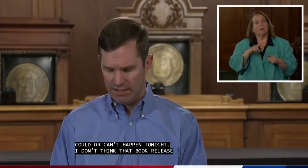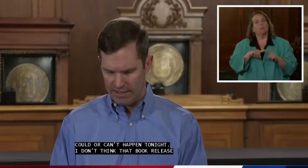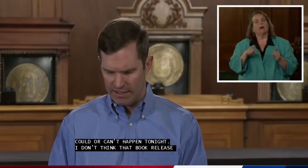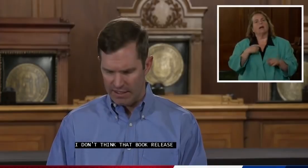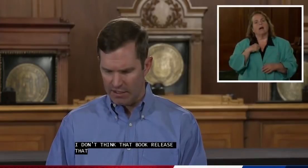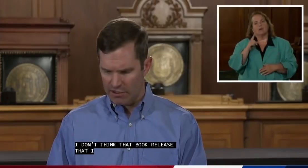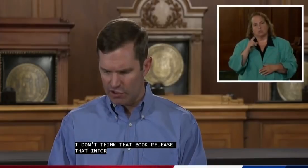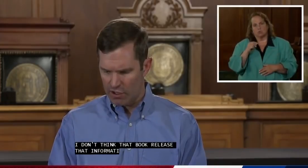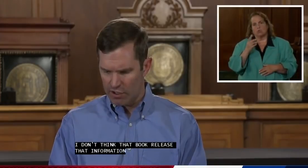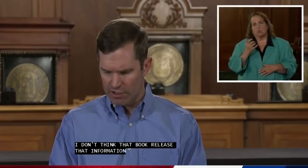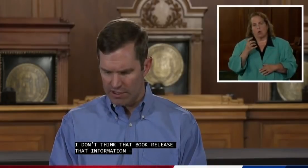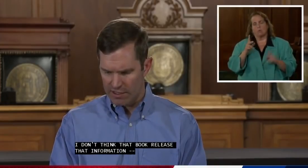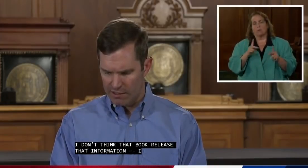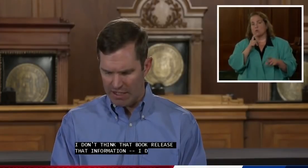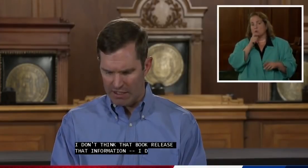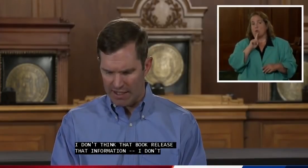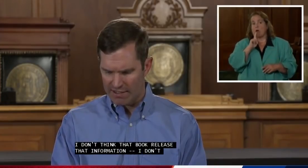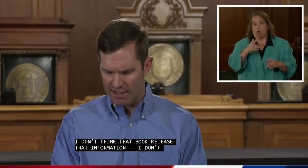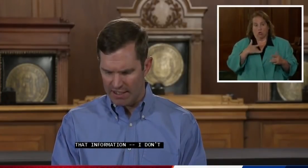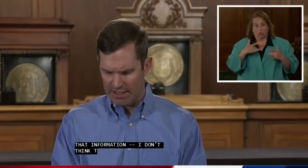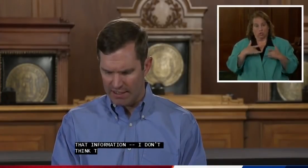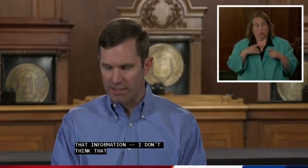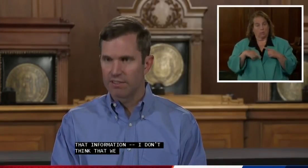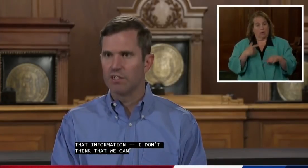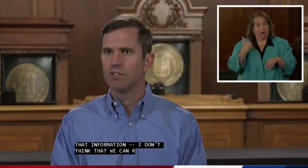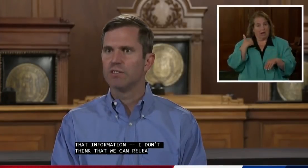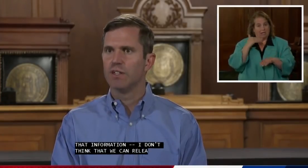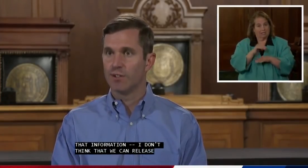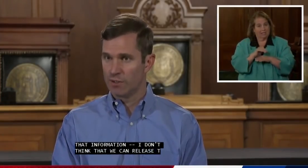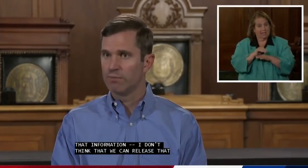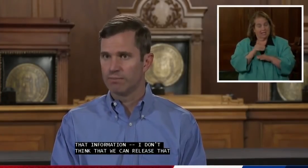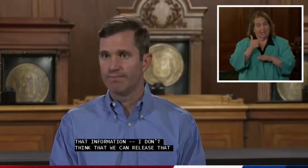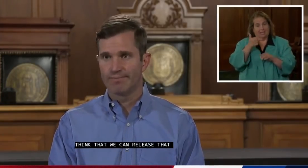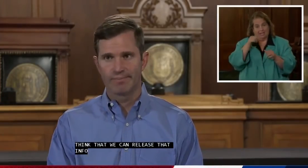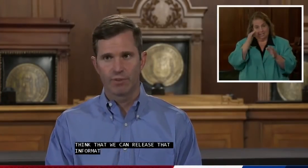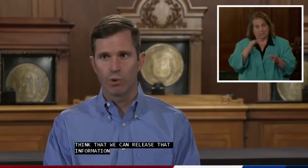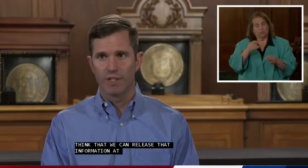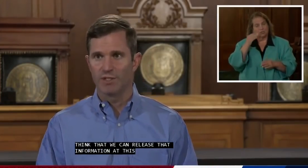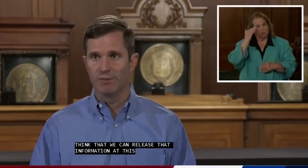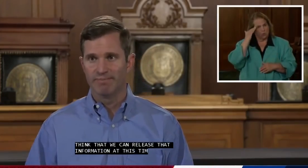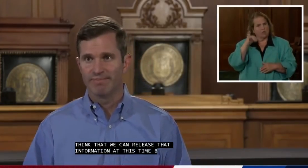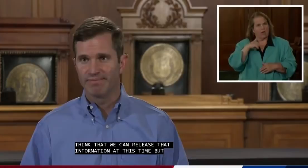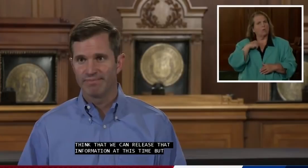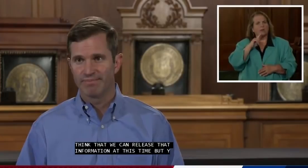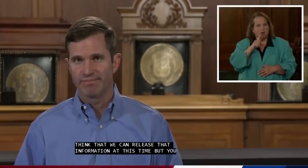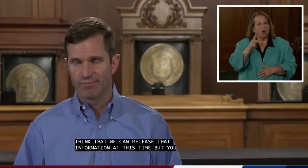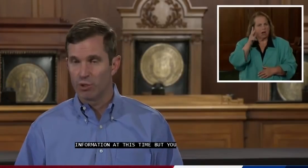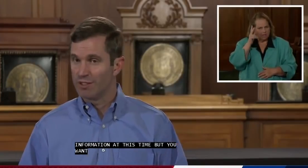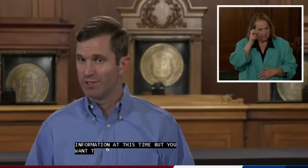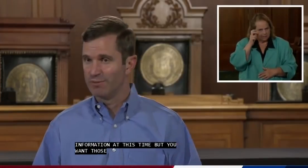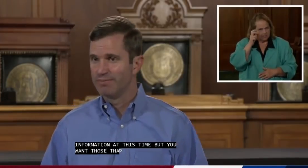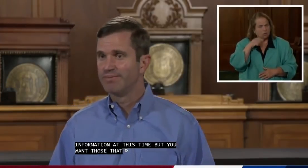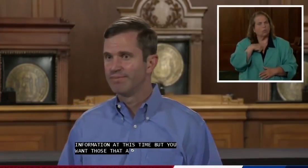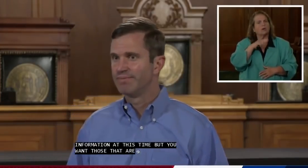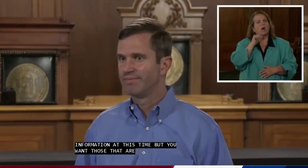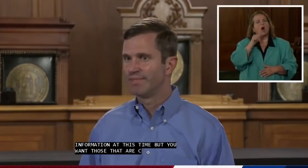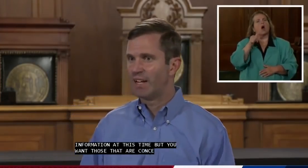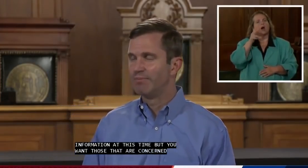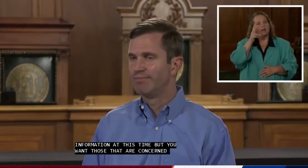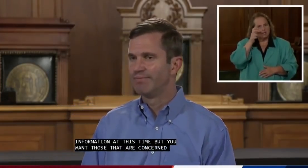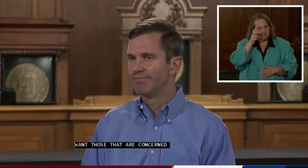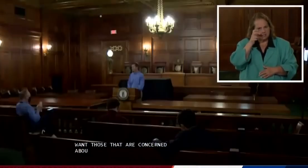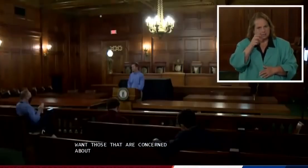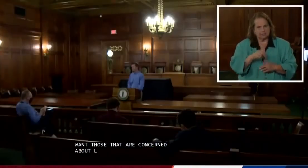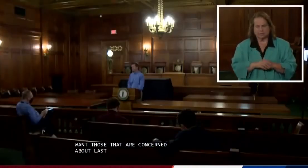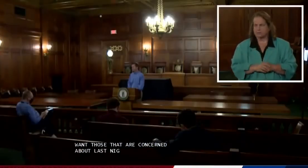those that are concerned about last night and the decisions to know that we're listening. We're listening.